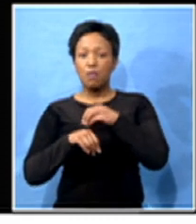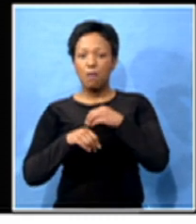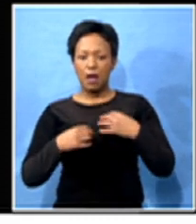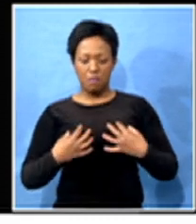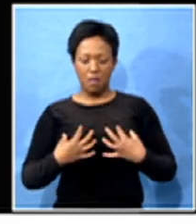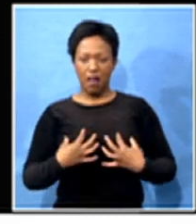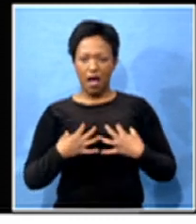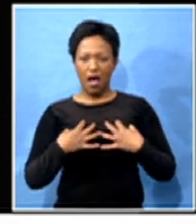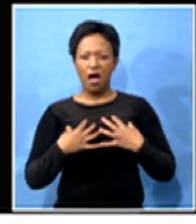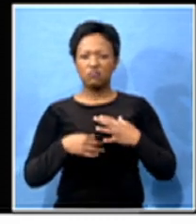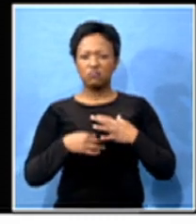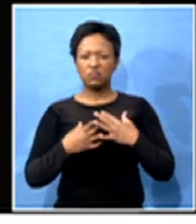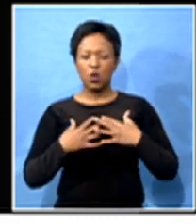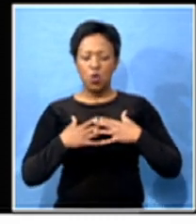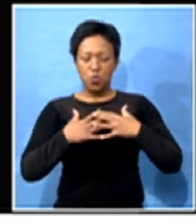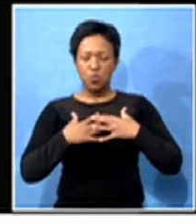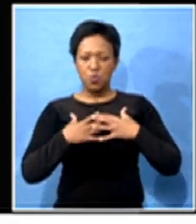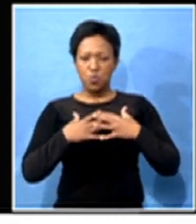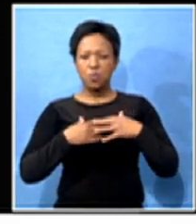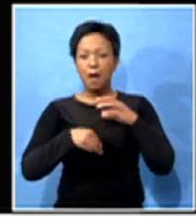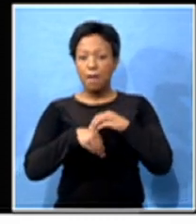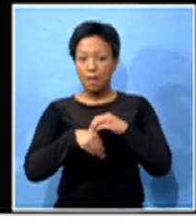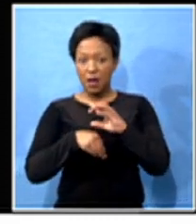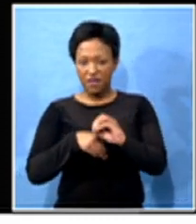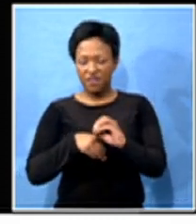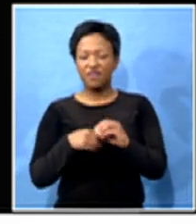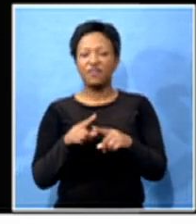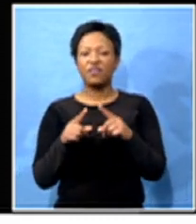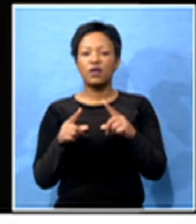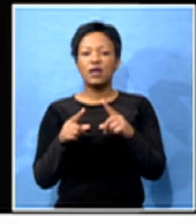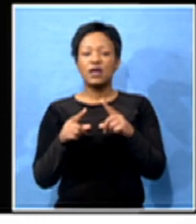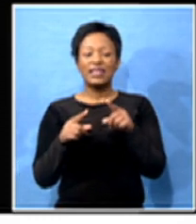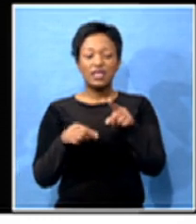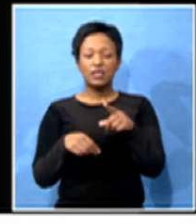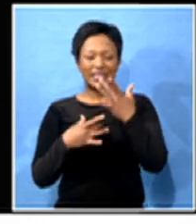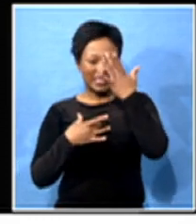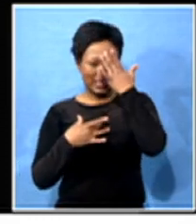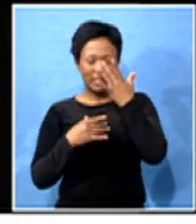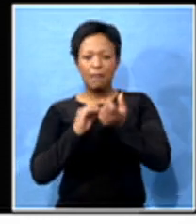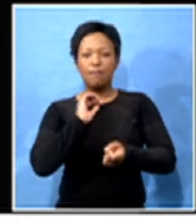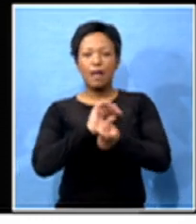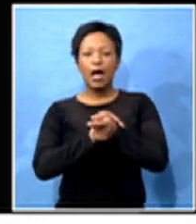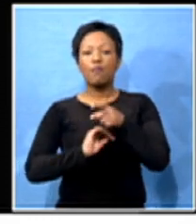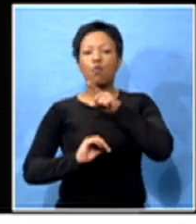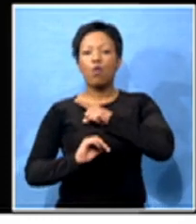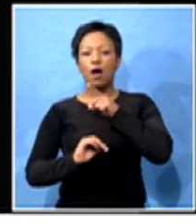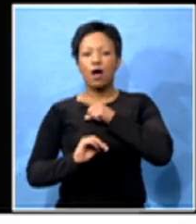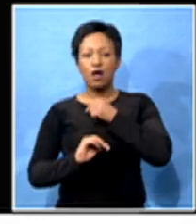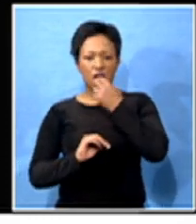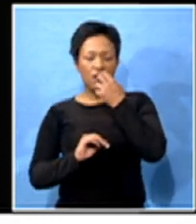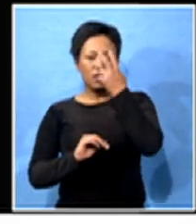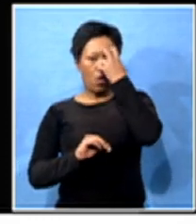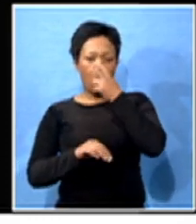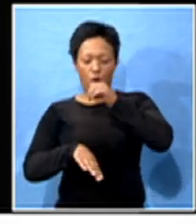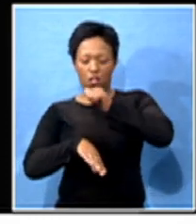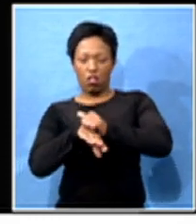lung diseases, and most of those illnesses emanates from the air pollution around the coal mining